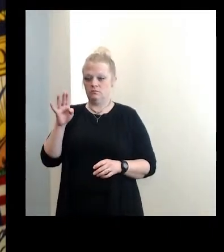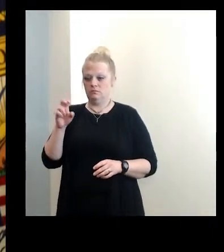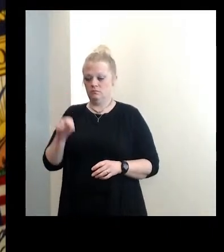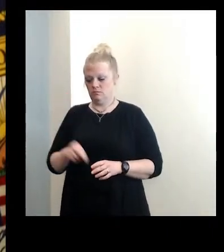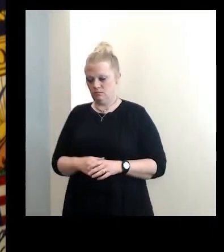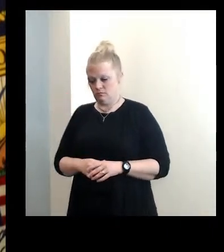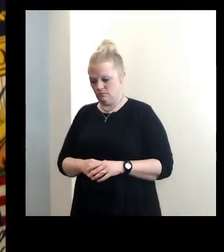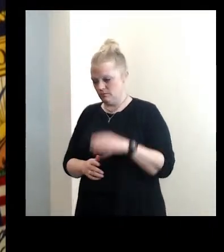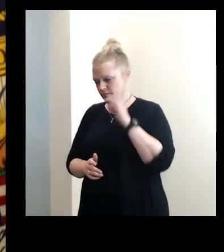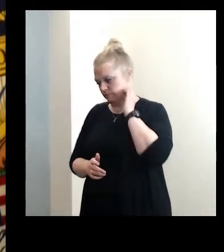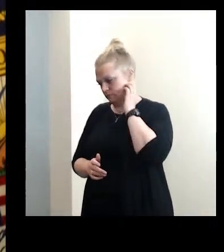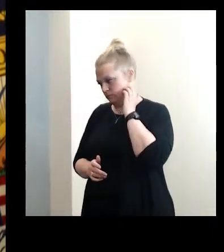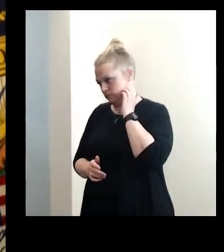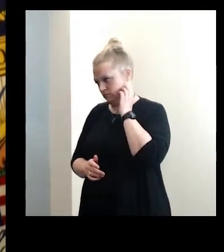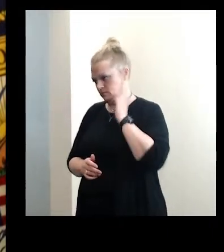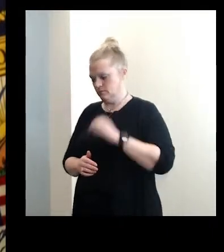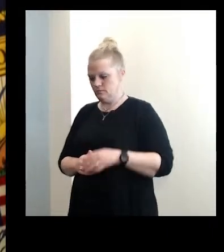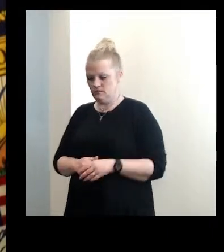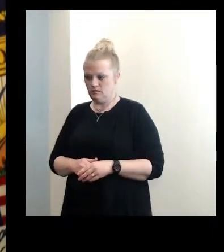WBEN, Brendan Keeney.